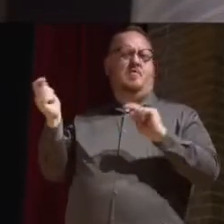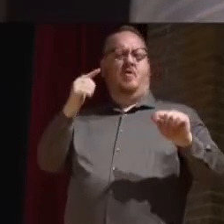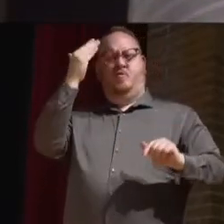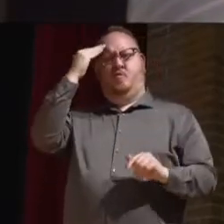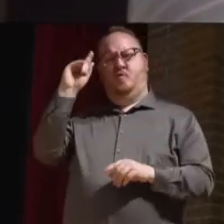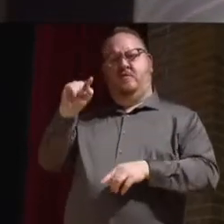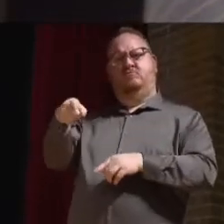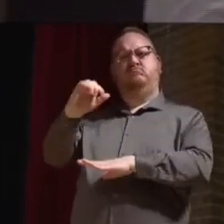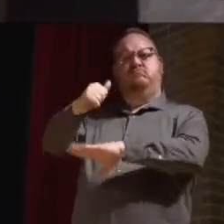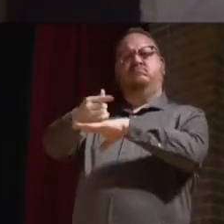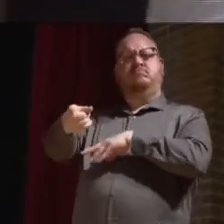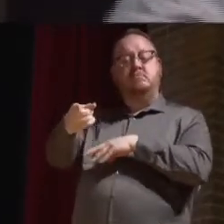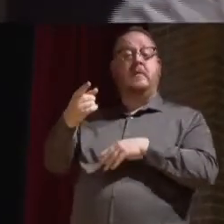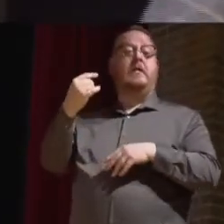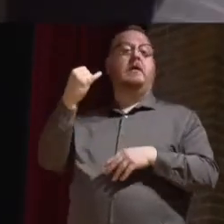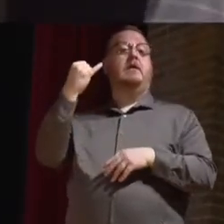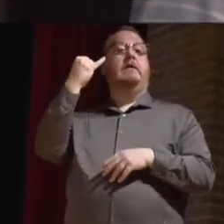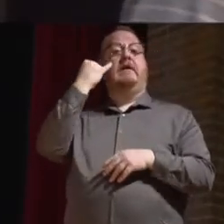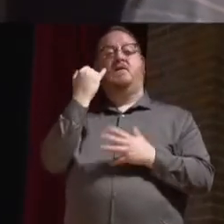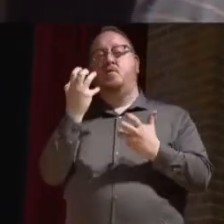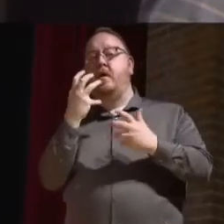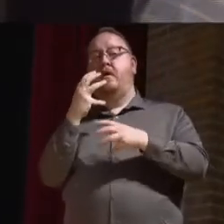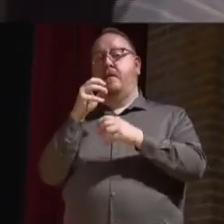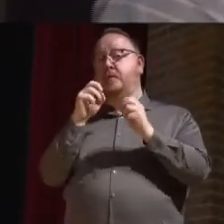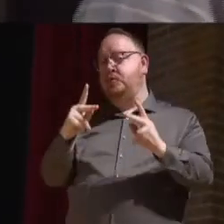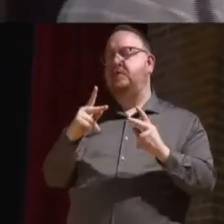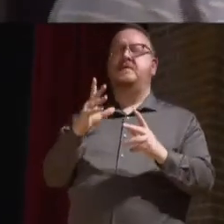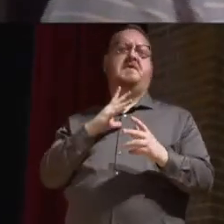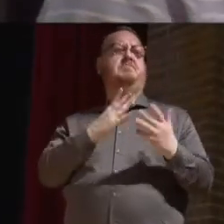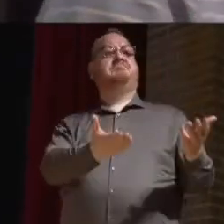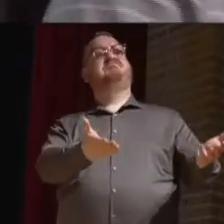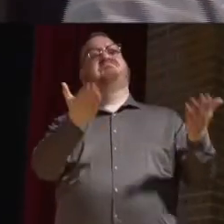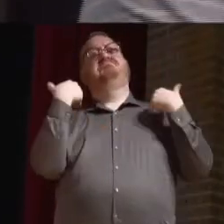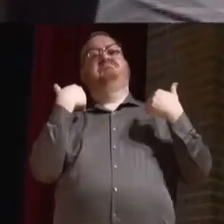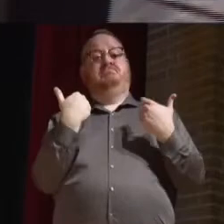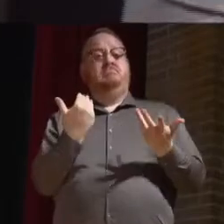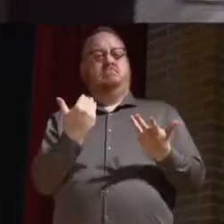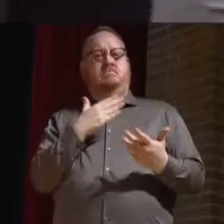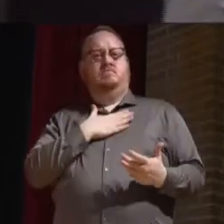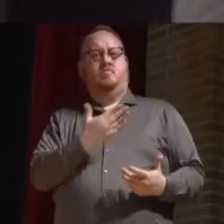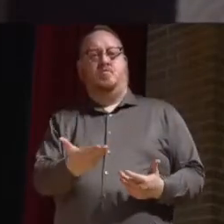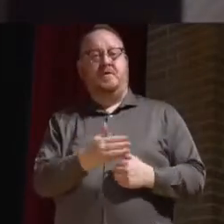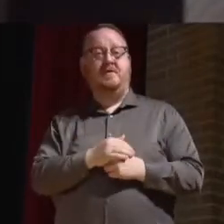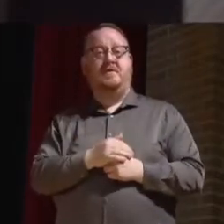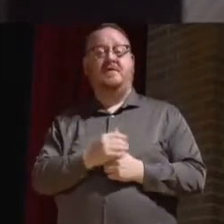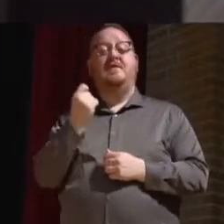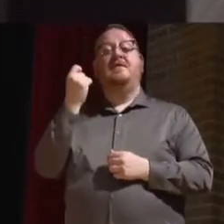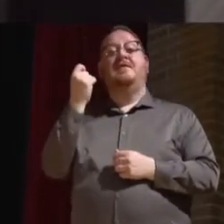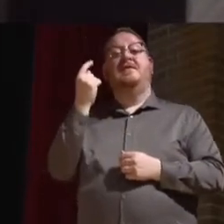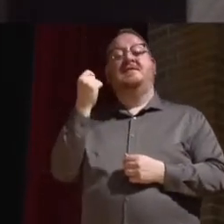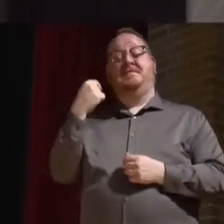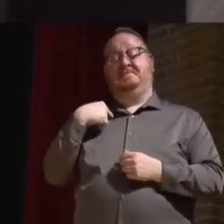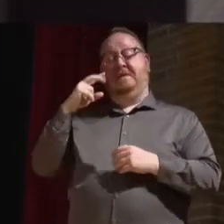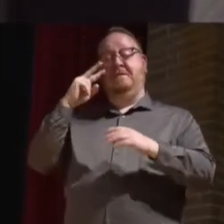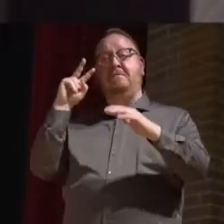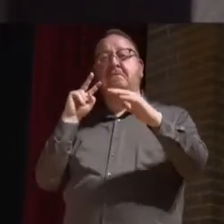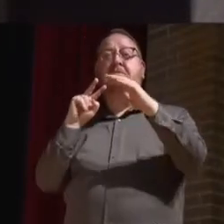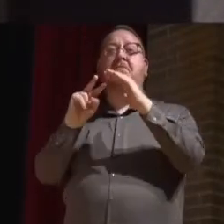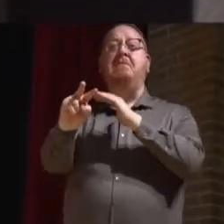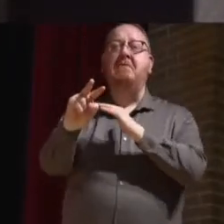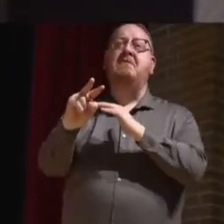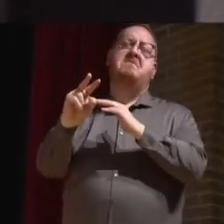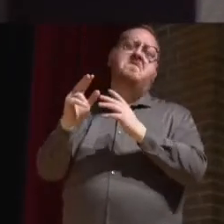you're looking for places, okay, doors open. And my crystal ball is generally pretty accurate.